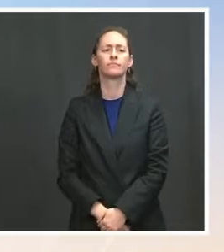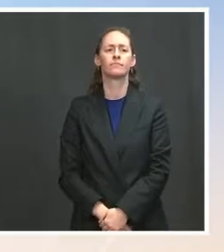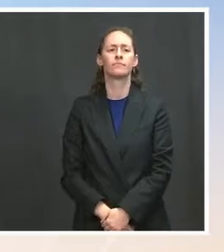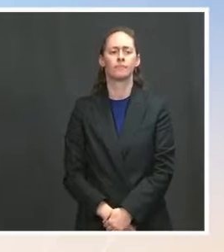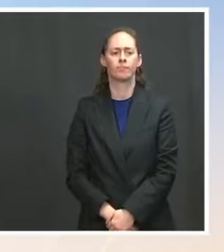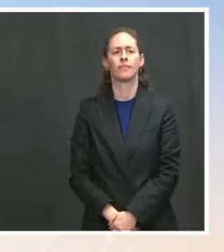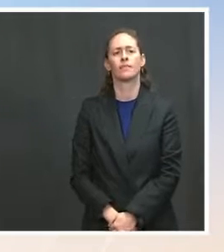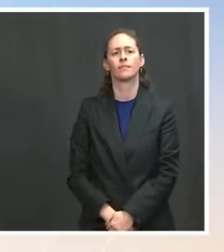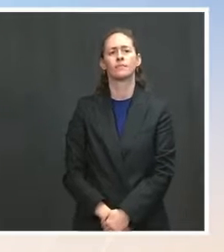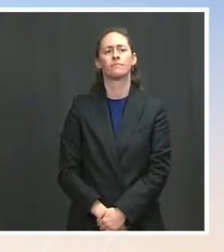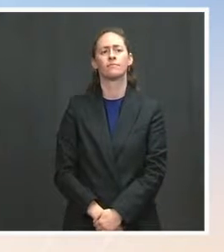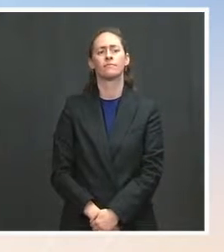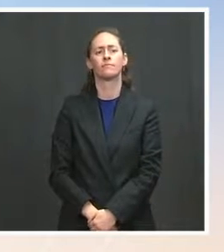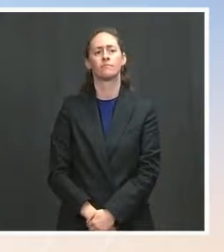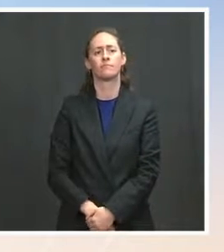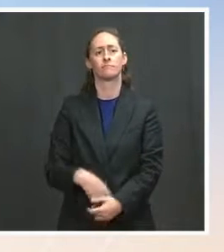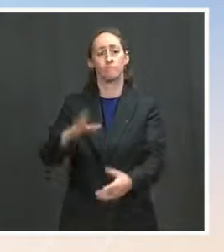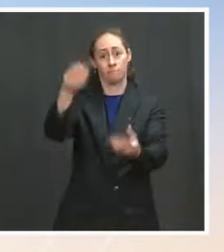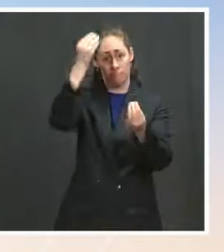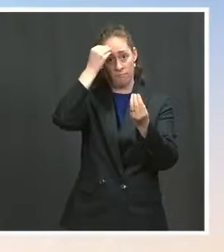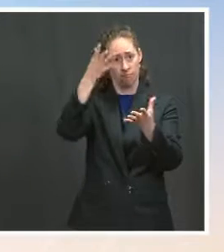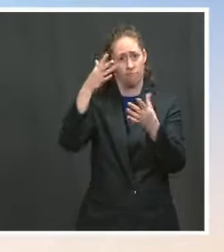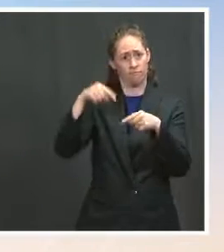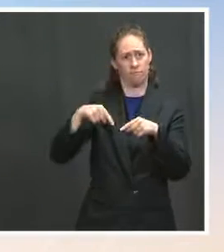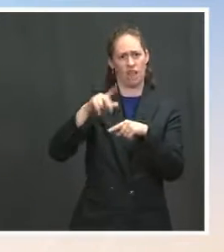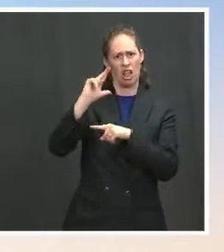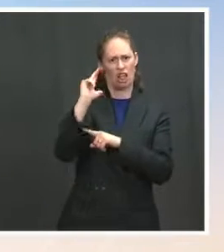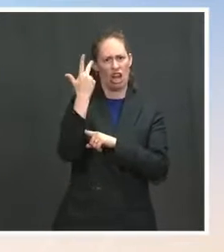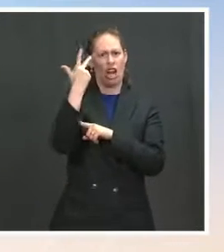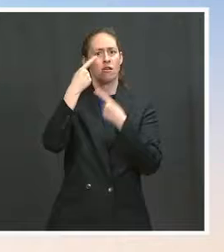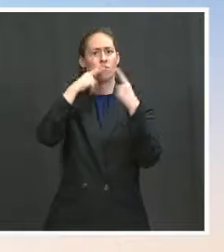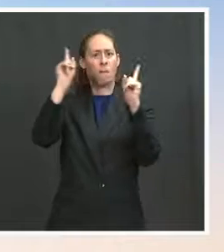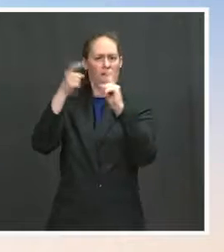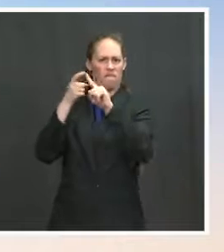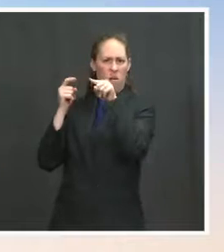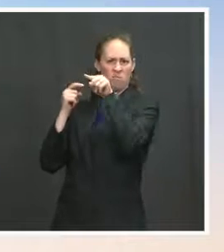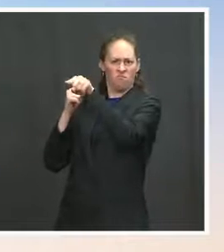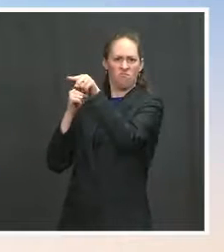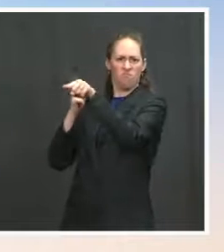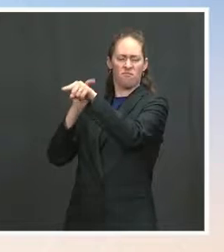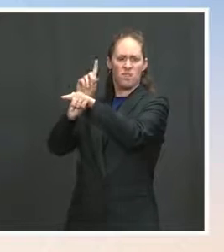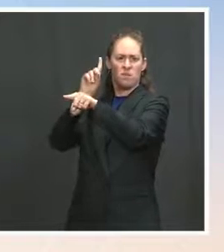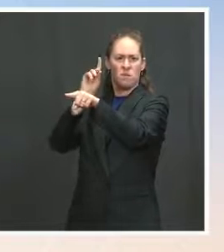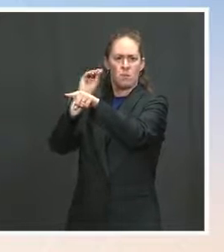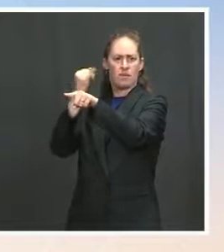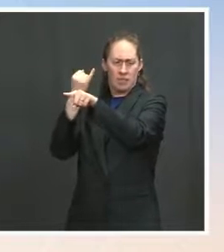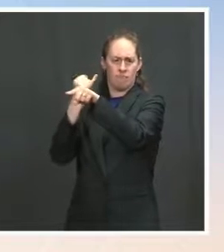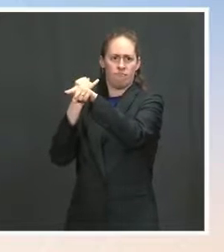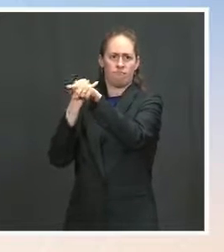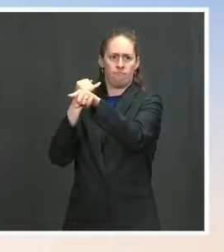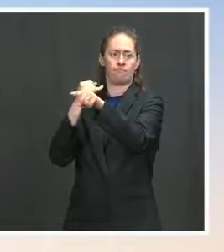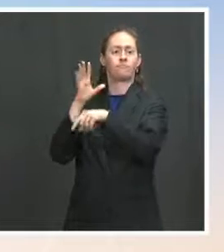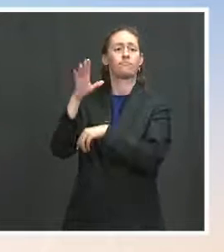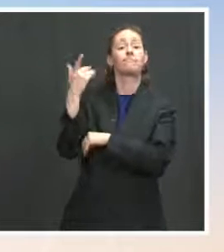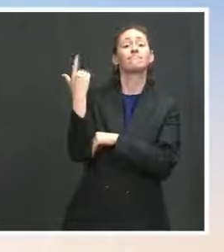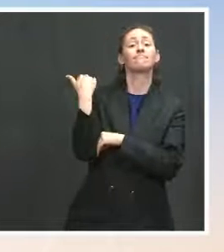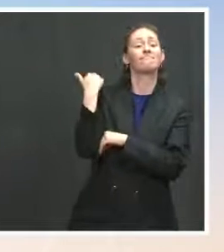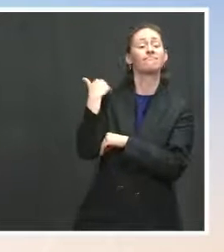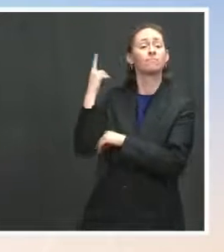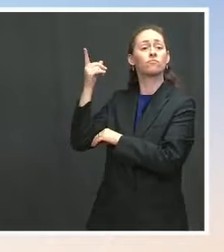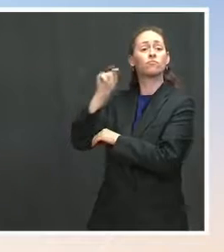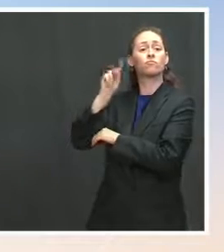third announcement by the Department of Justice of attaining records of journalists during the last year of the Trump administration, so something they're